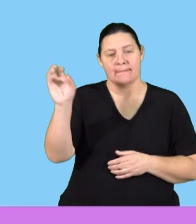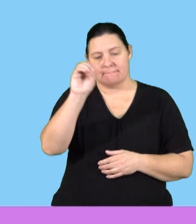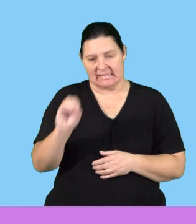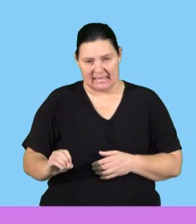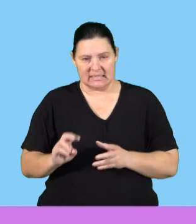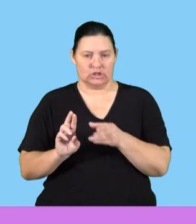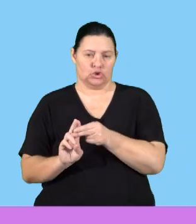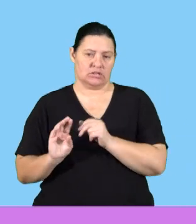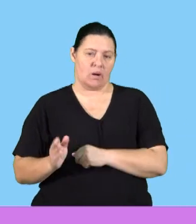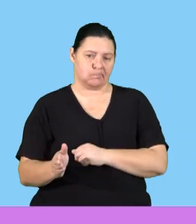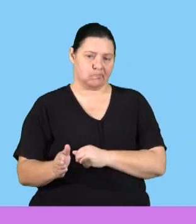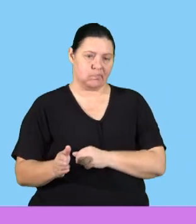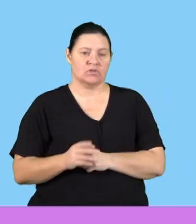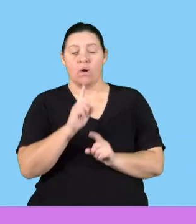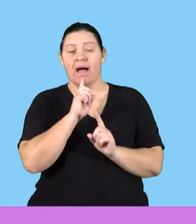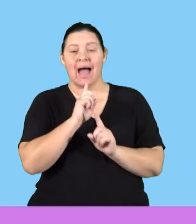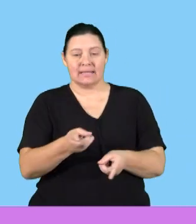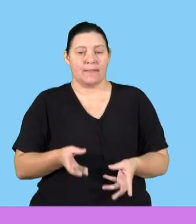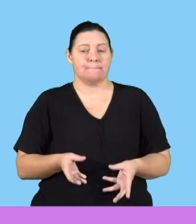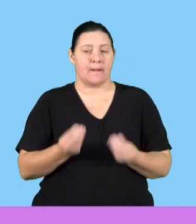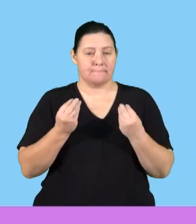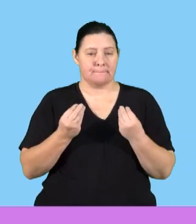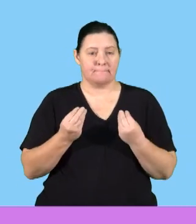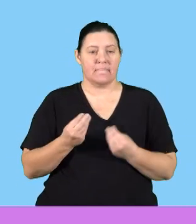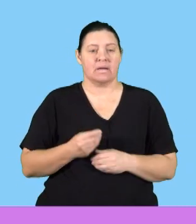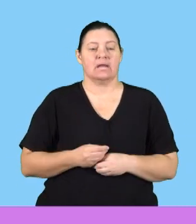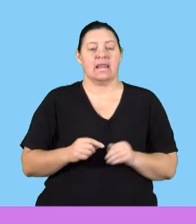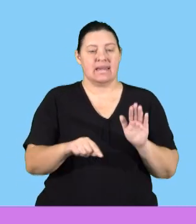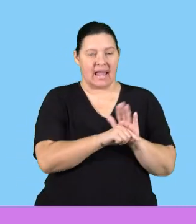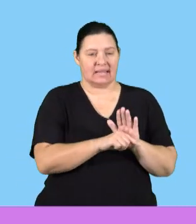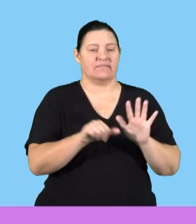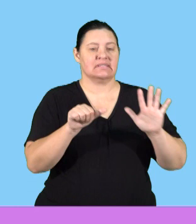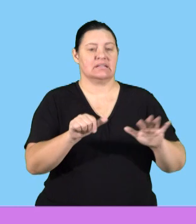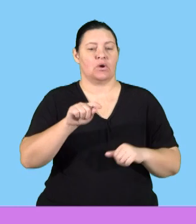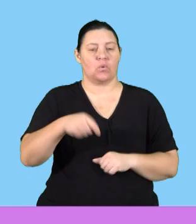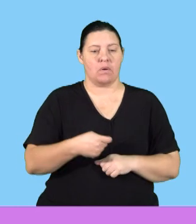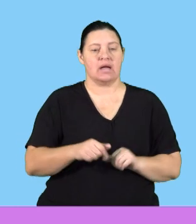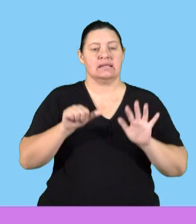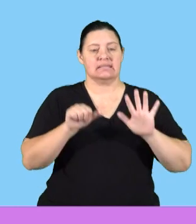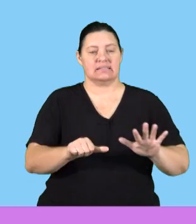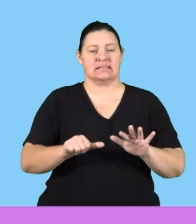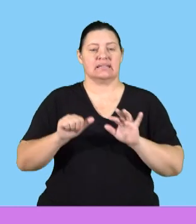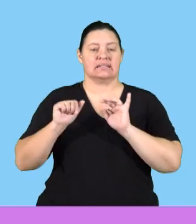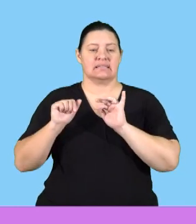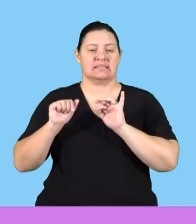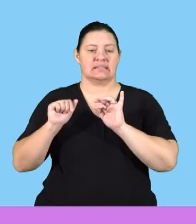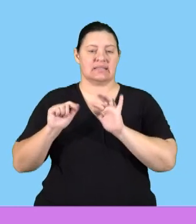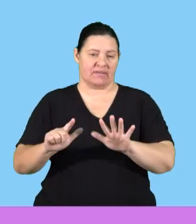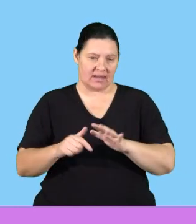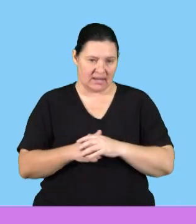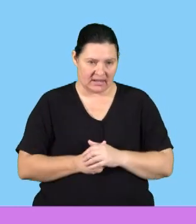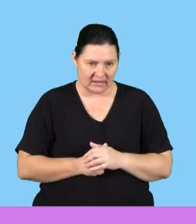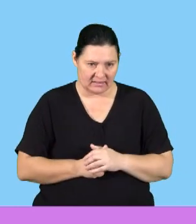there's a percentage as a unit. Therefore, the answer we get can be negative